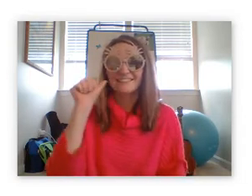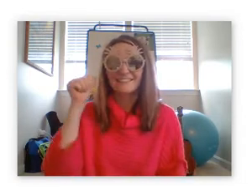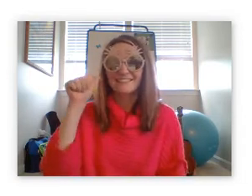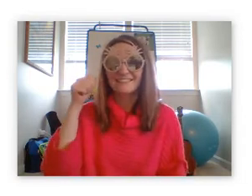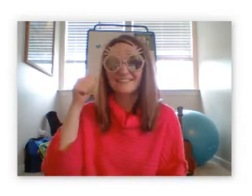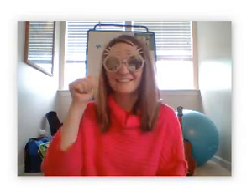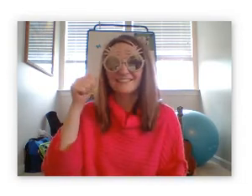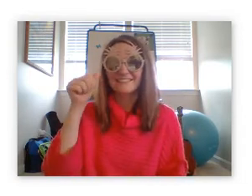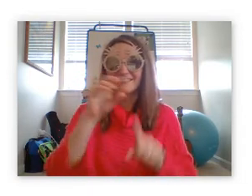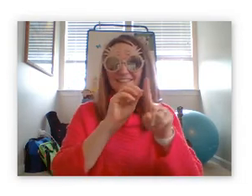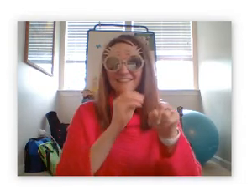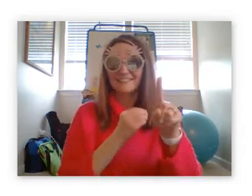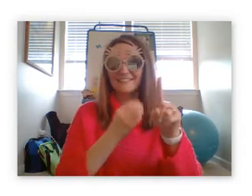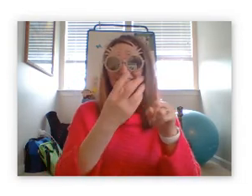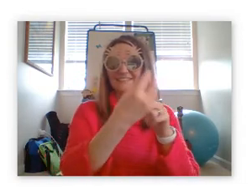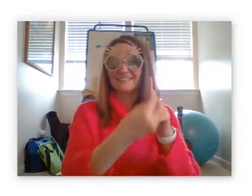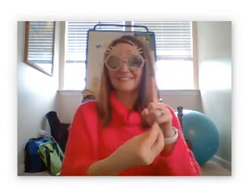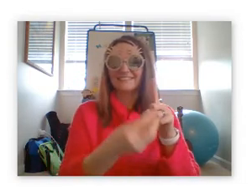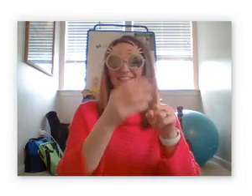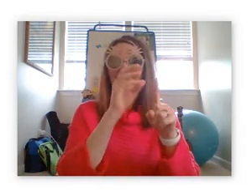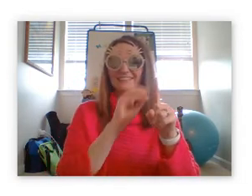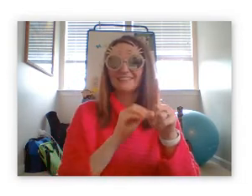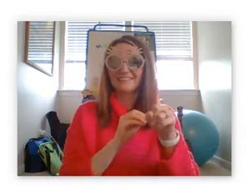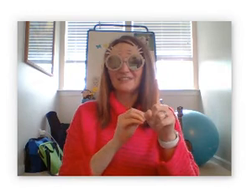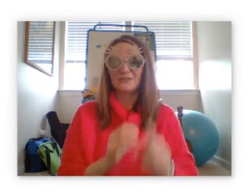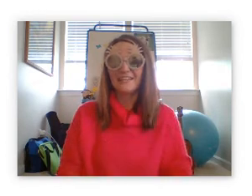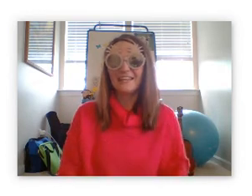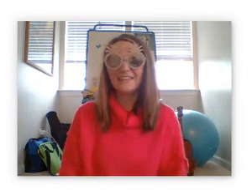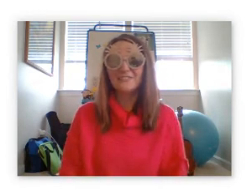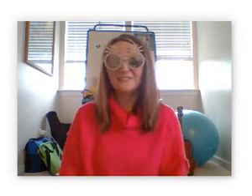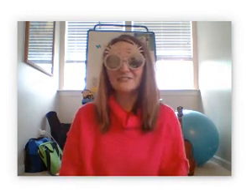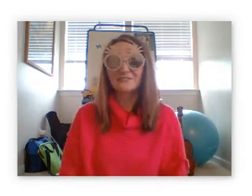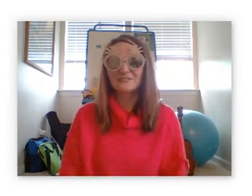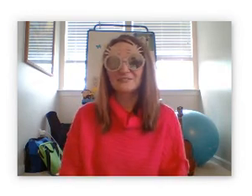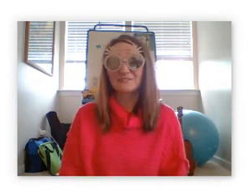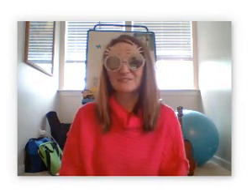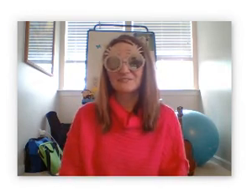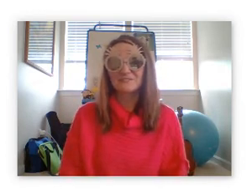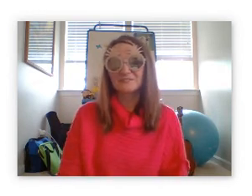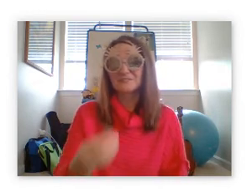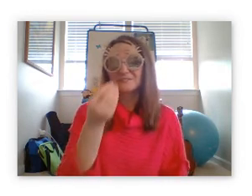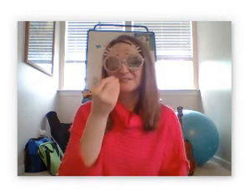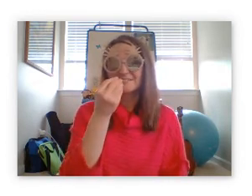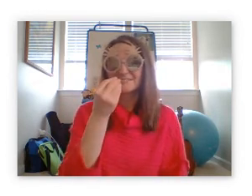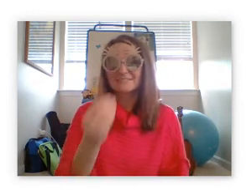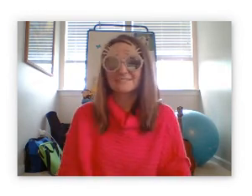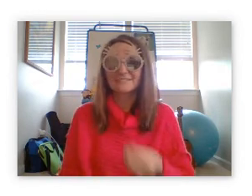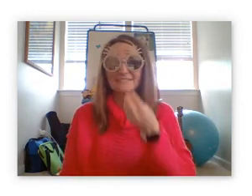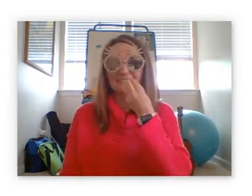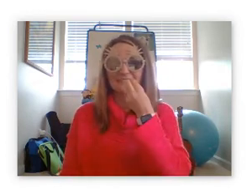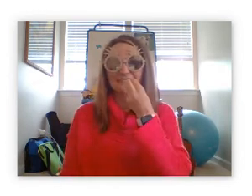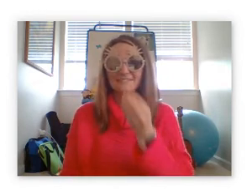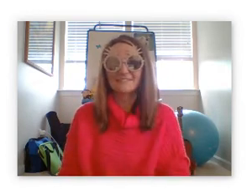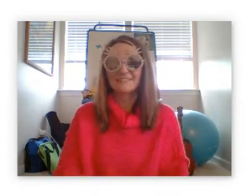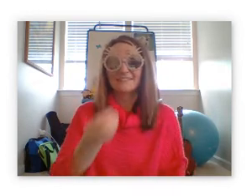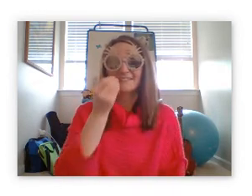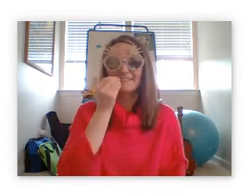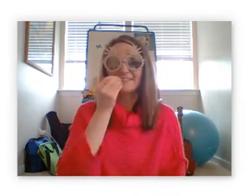eat apples and bananas. Do it again. I like to eat,